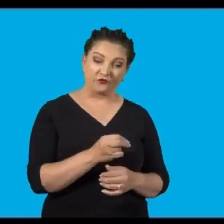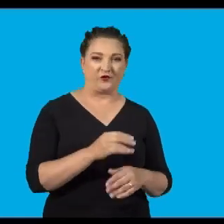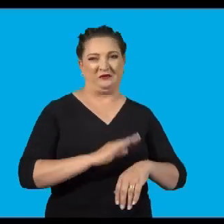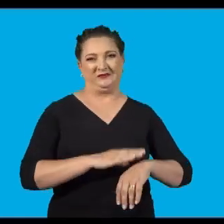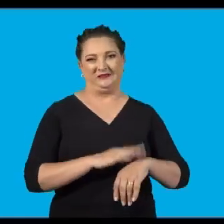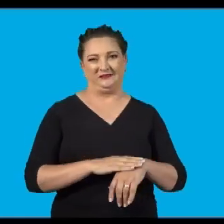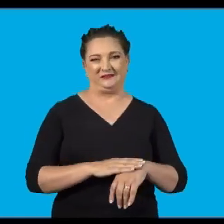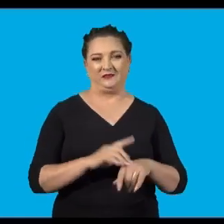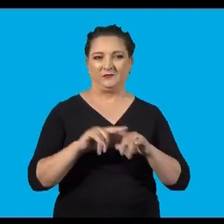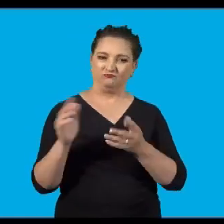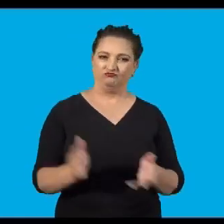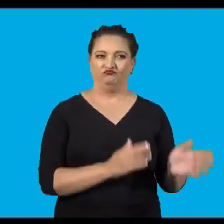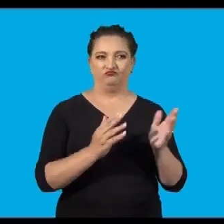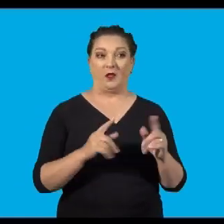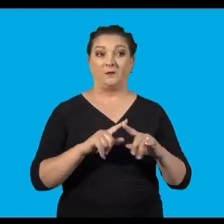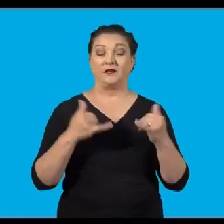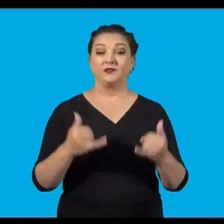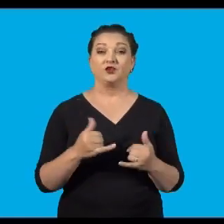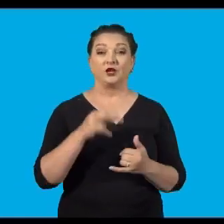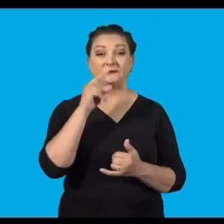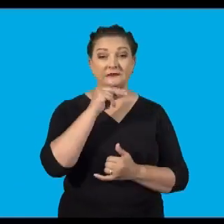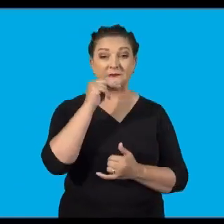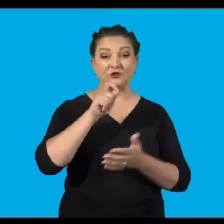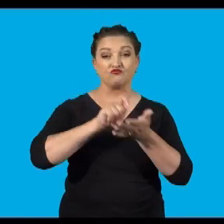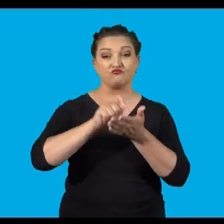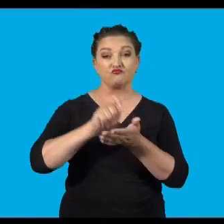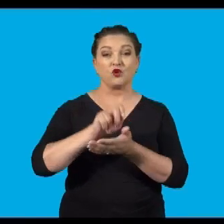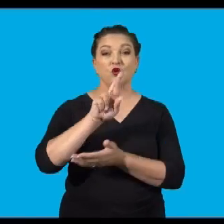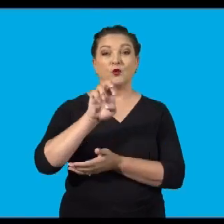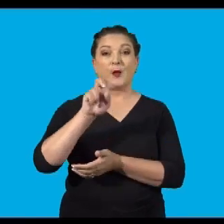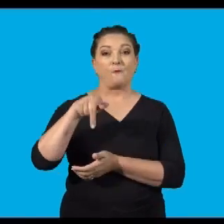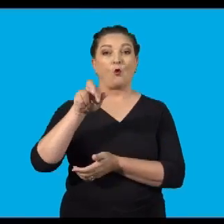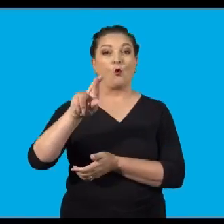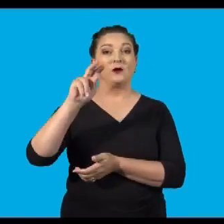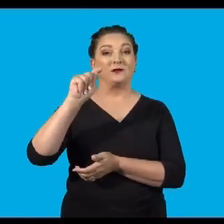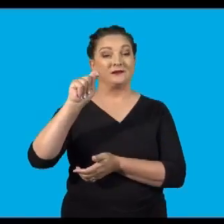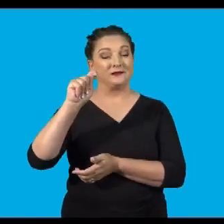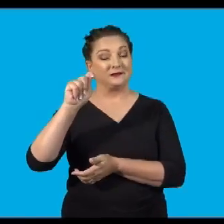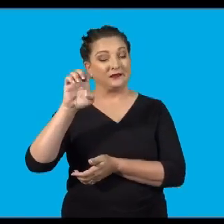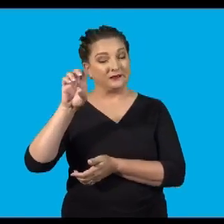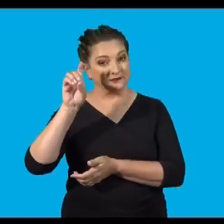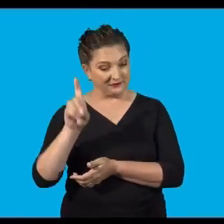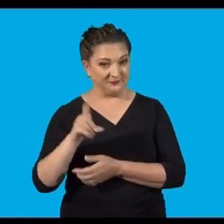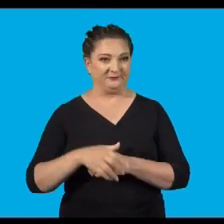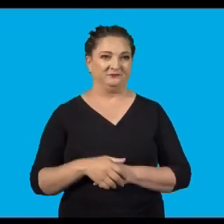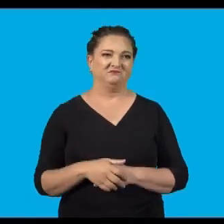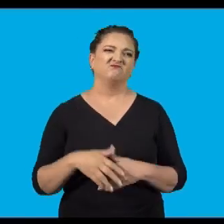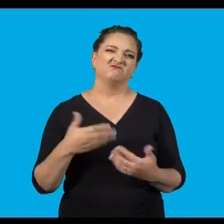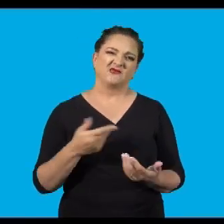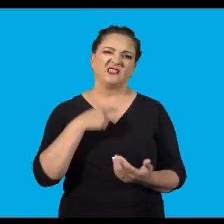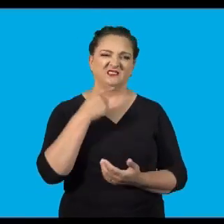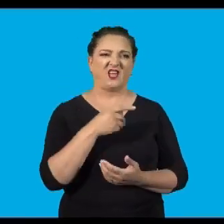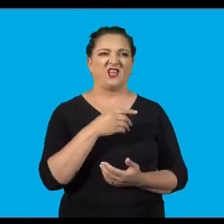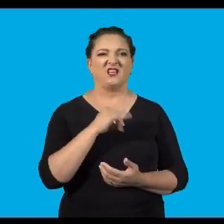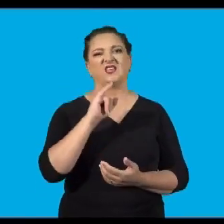our verb tenses. Now we're moving on to reported speech. Now, remember that your reported speech can also